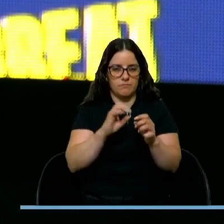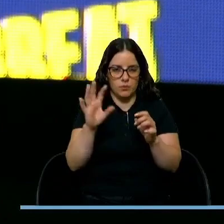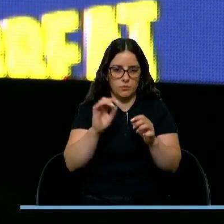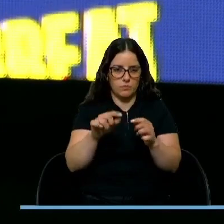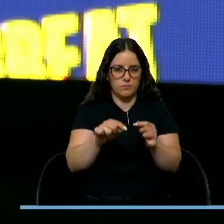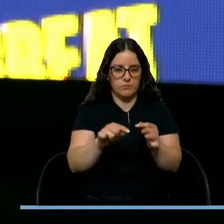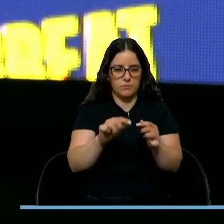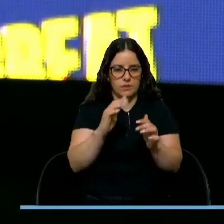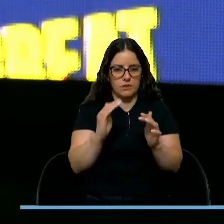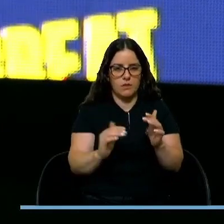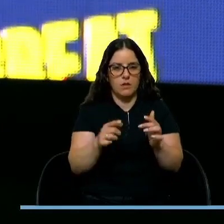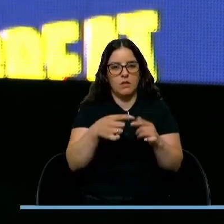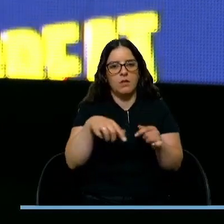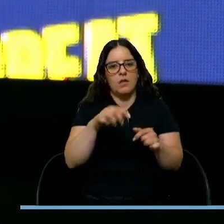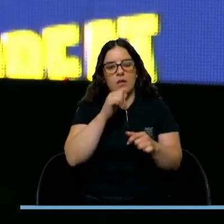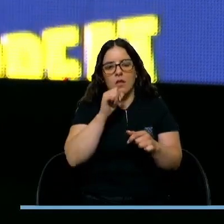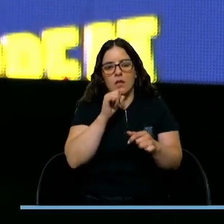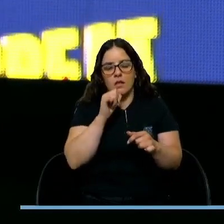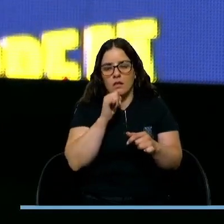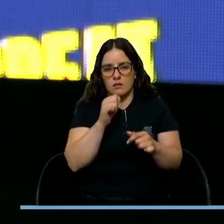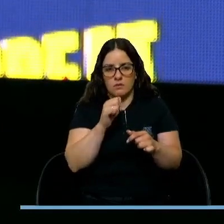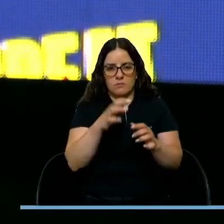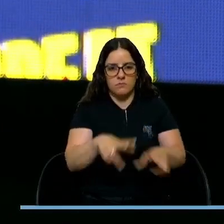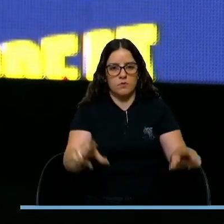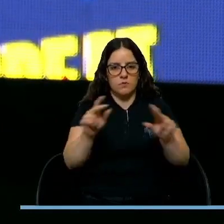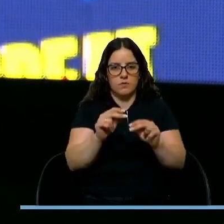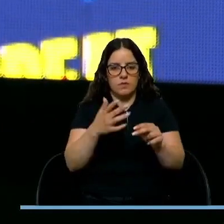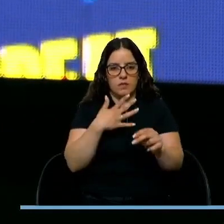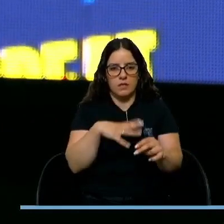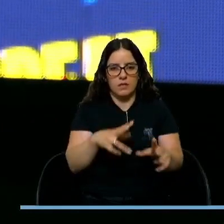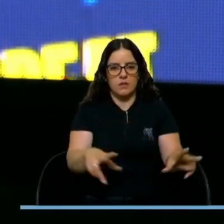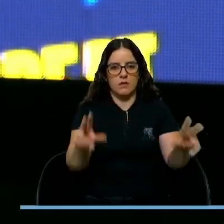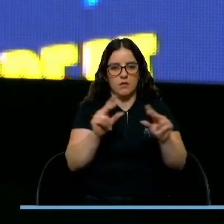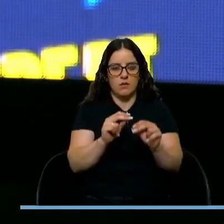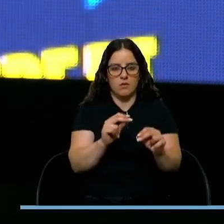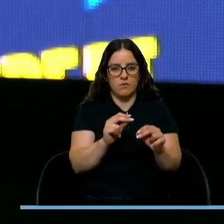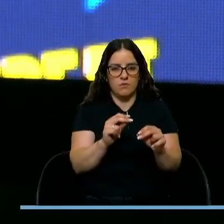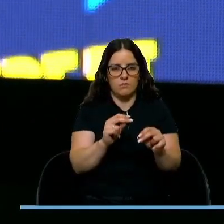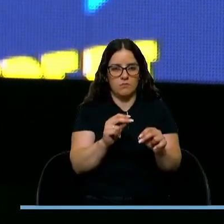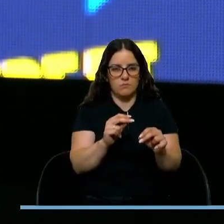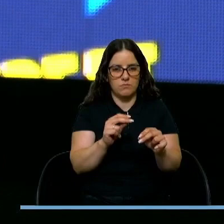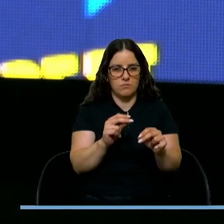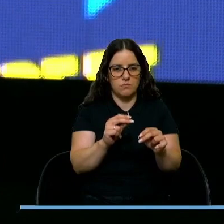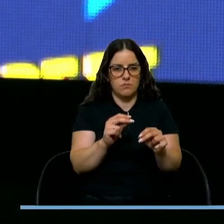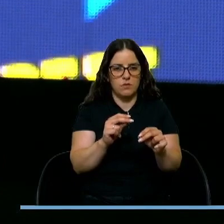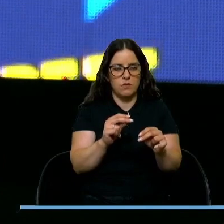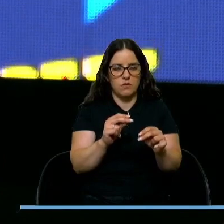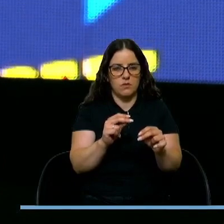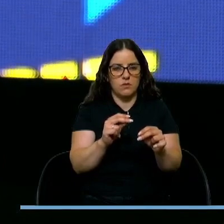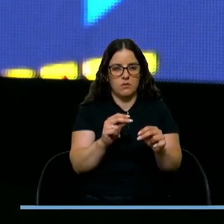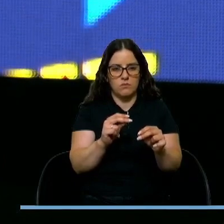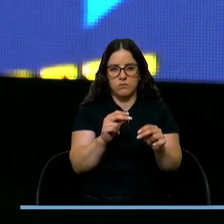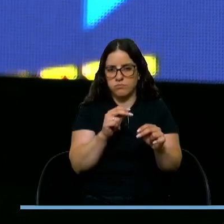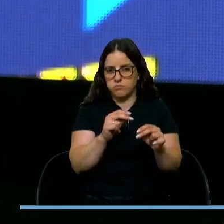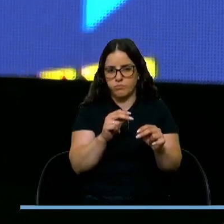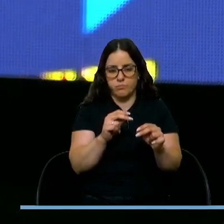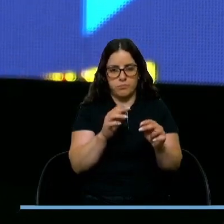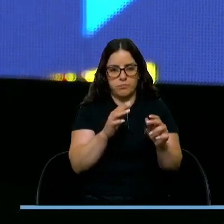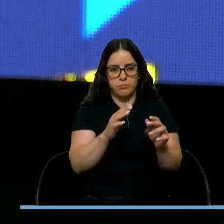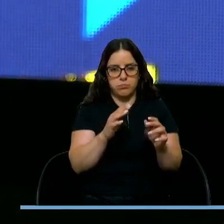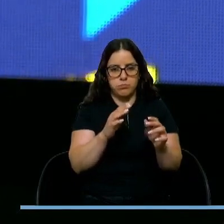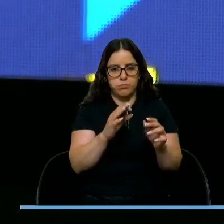our constant innovation in having new processes for our equipment